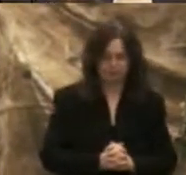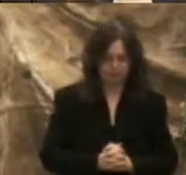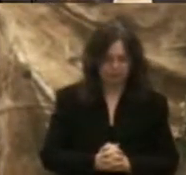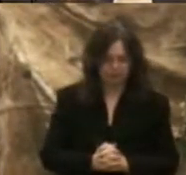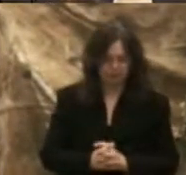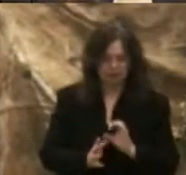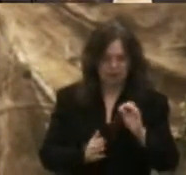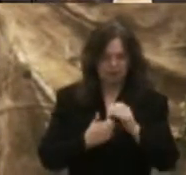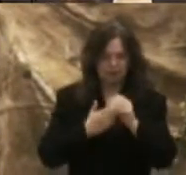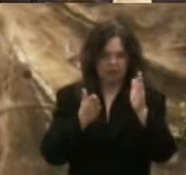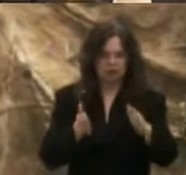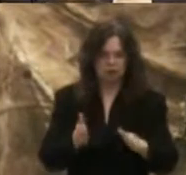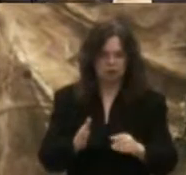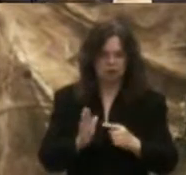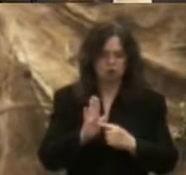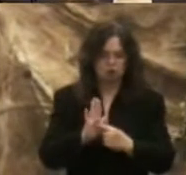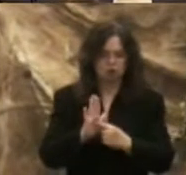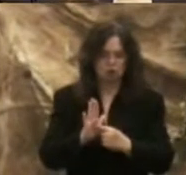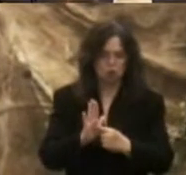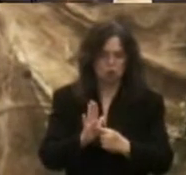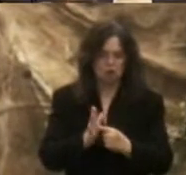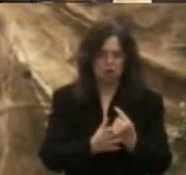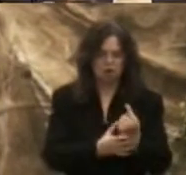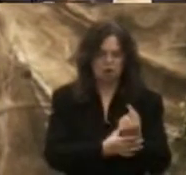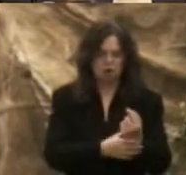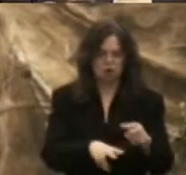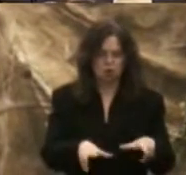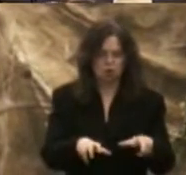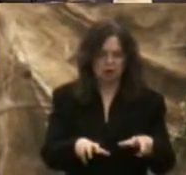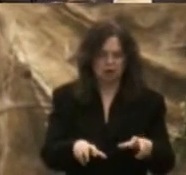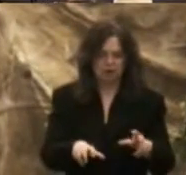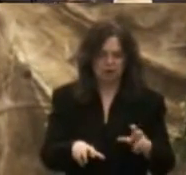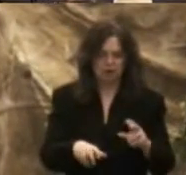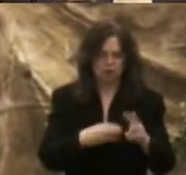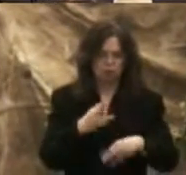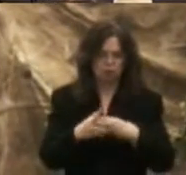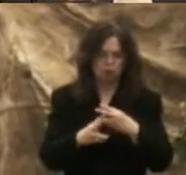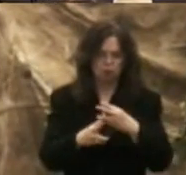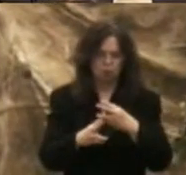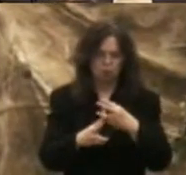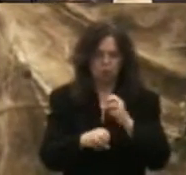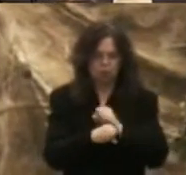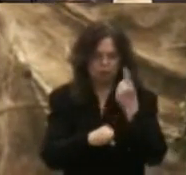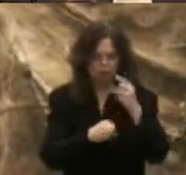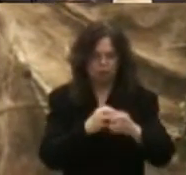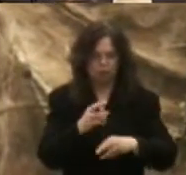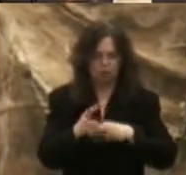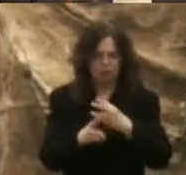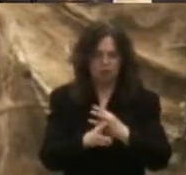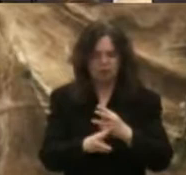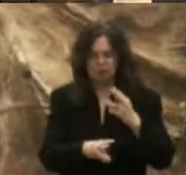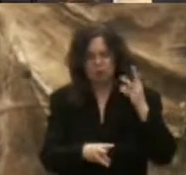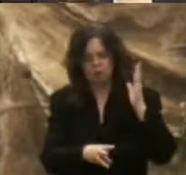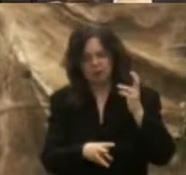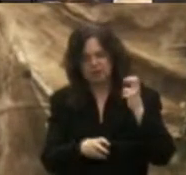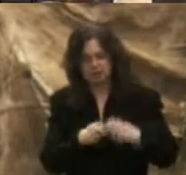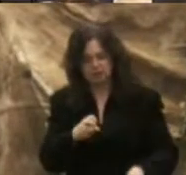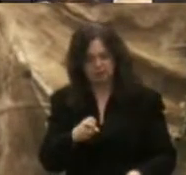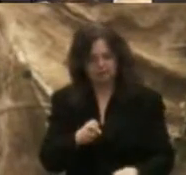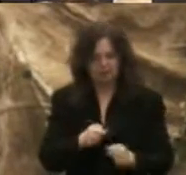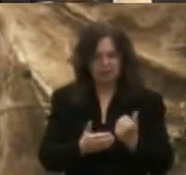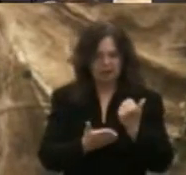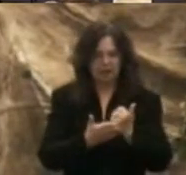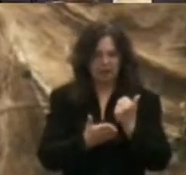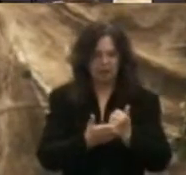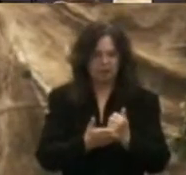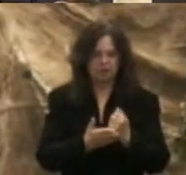If our leaders model greed, our work for a fair planet will be far more difficult. Move those in power to see their positions as